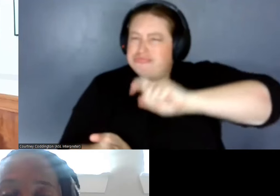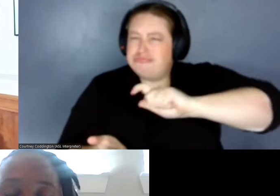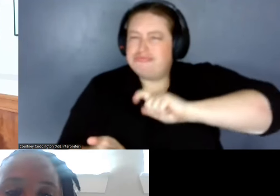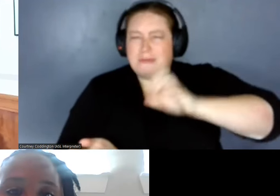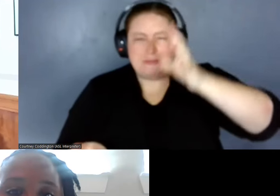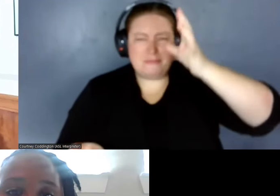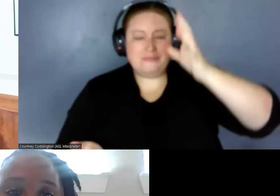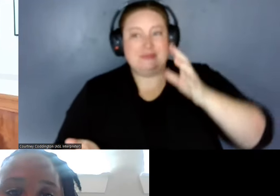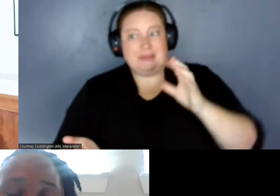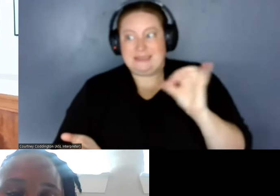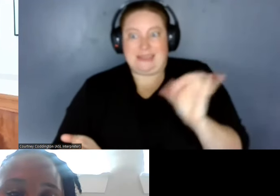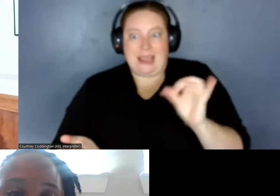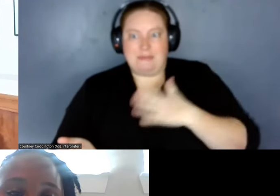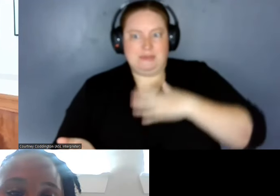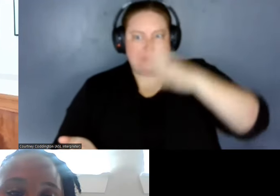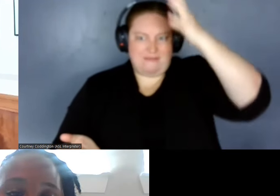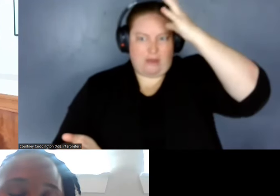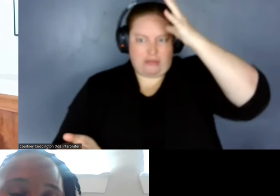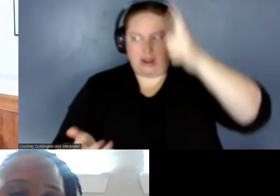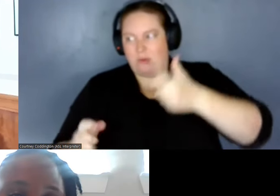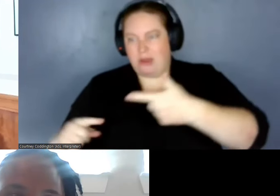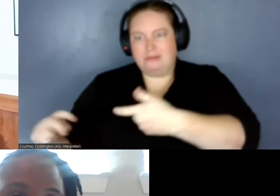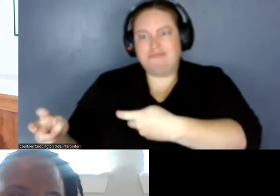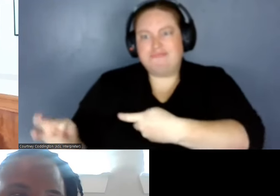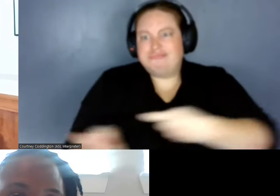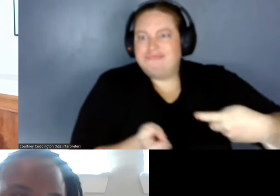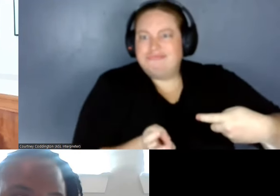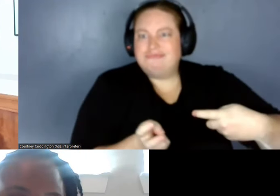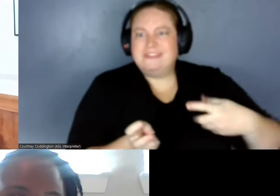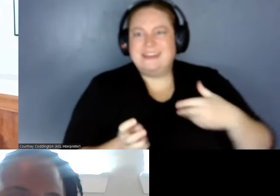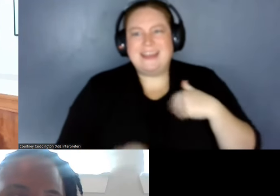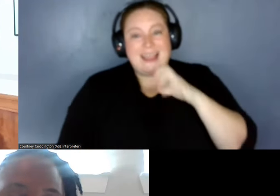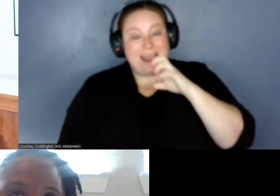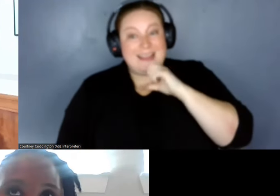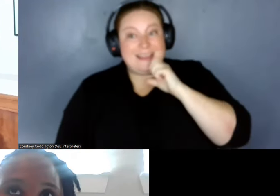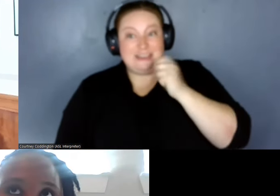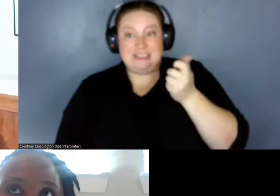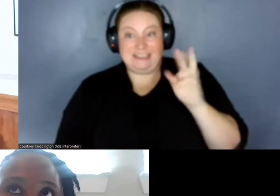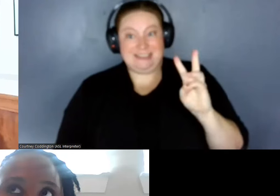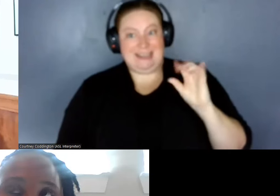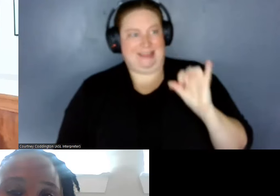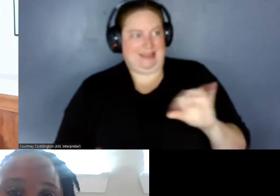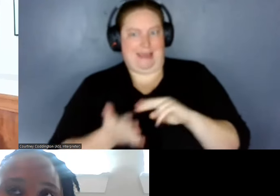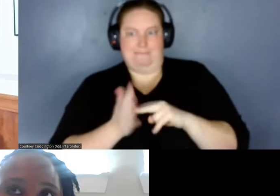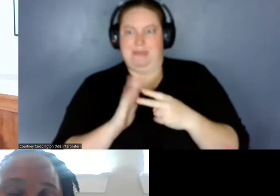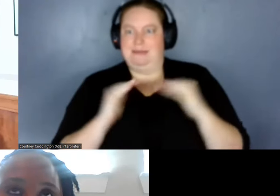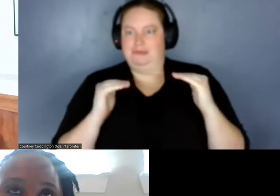my dad. At 16, that was justice for me.